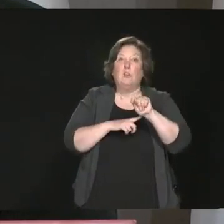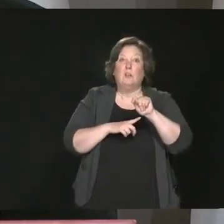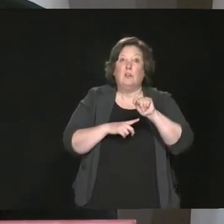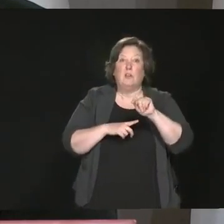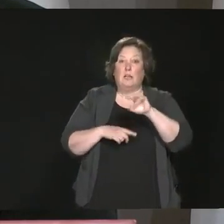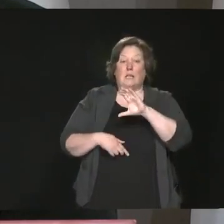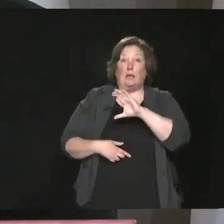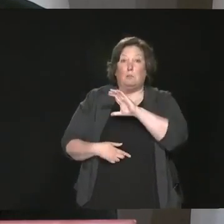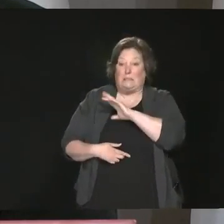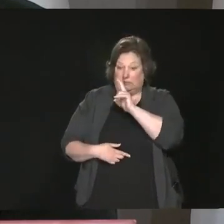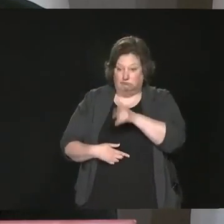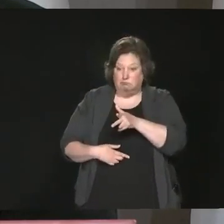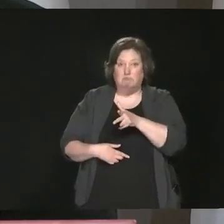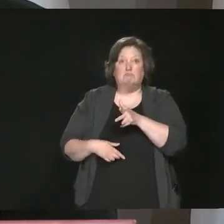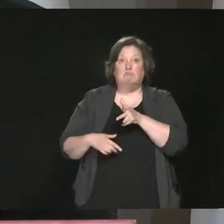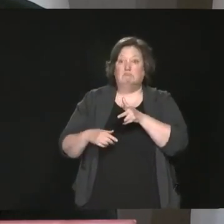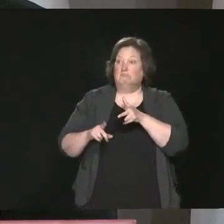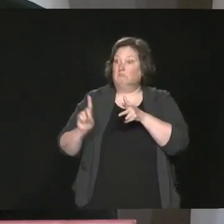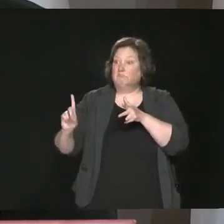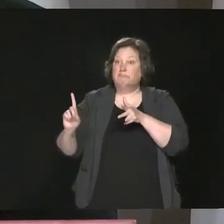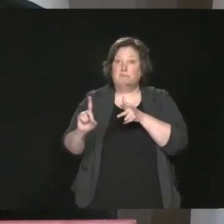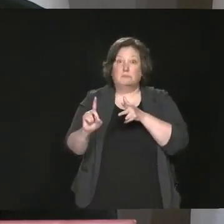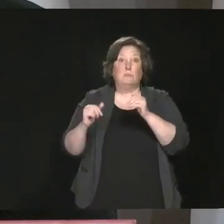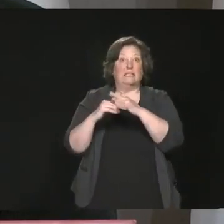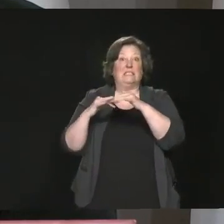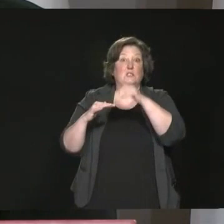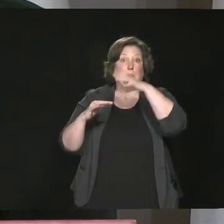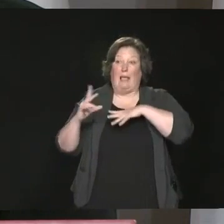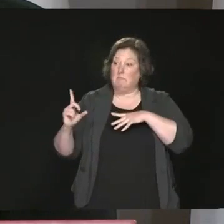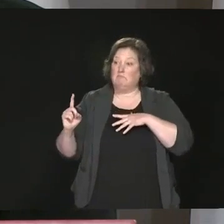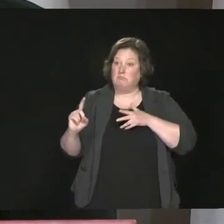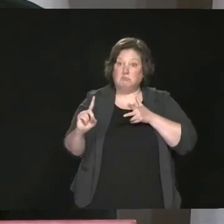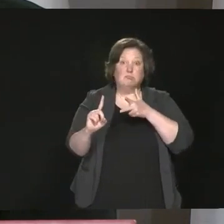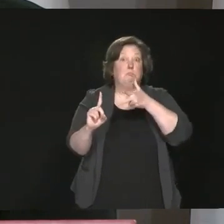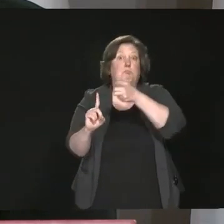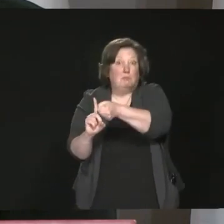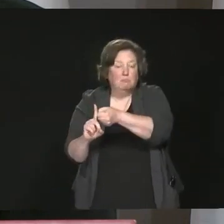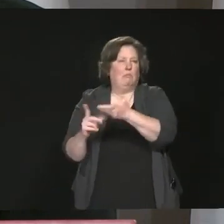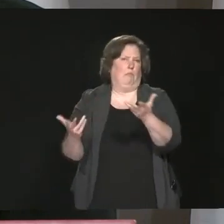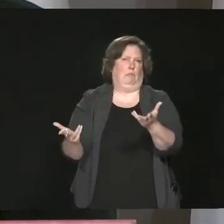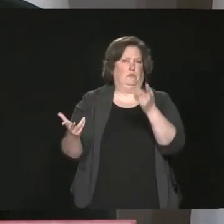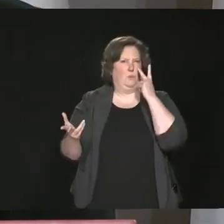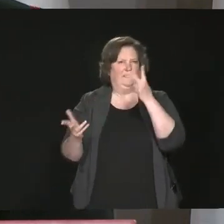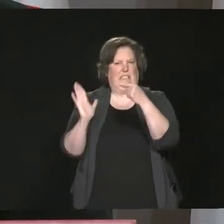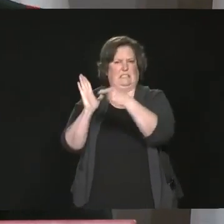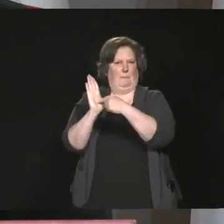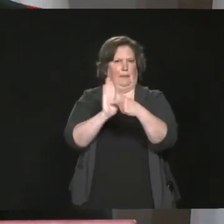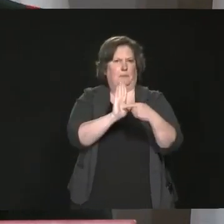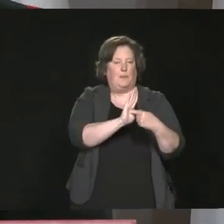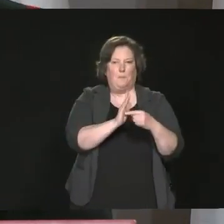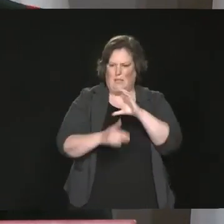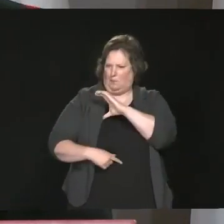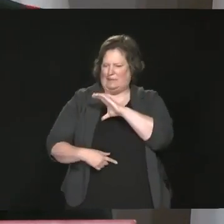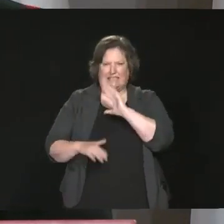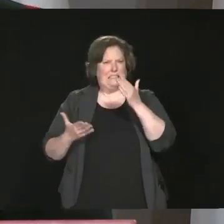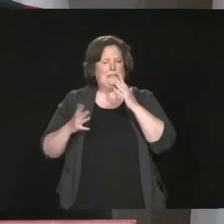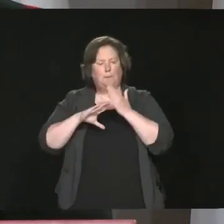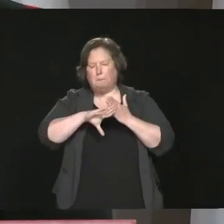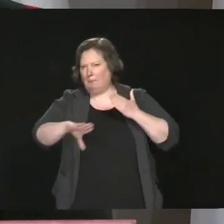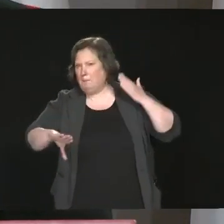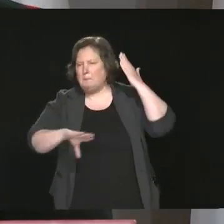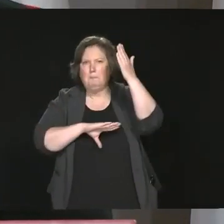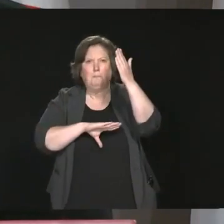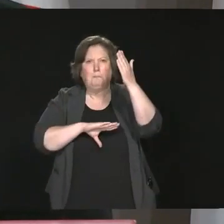have, usually involving substantial amount of force or potentially someone dying, almost always involve someone who is a racialized